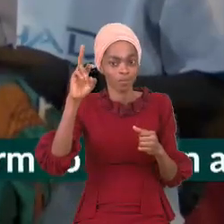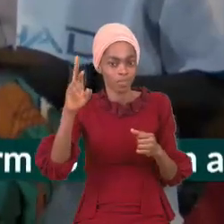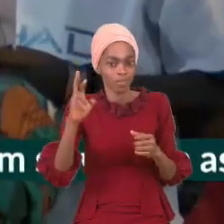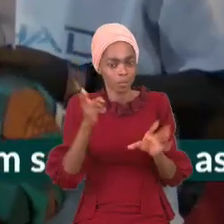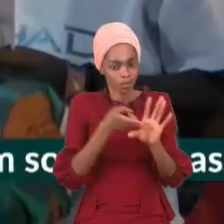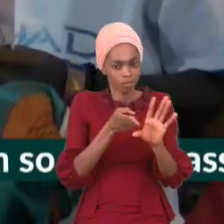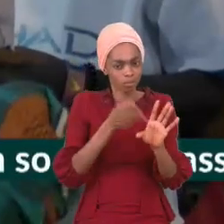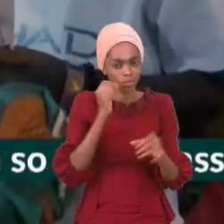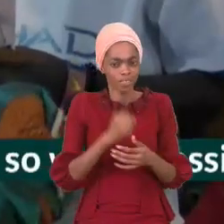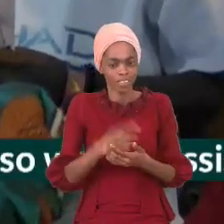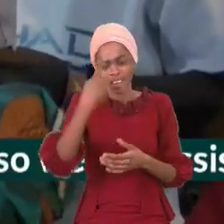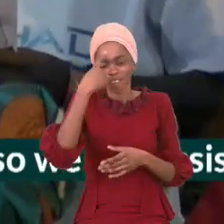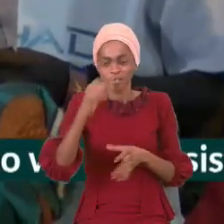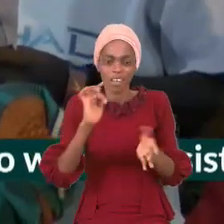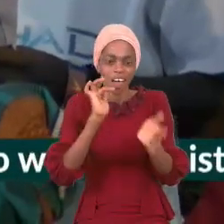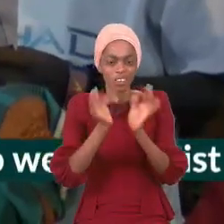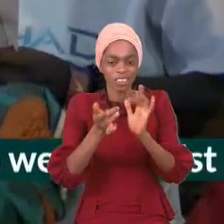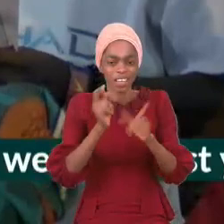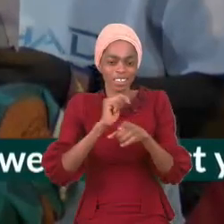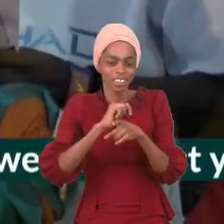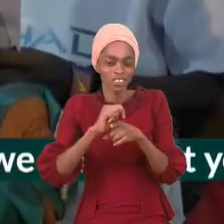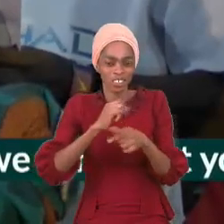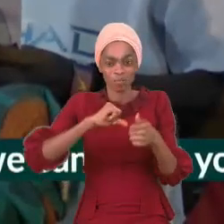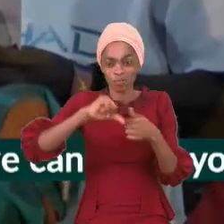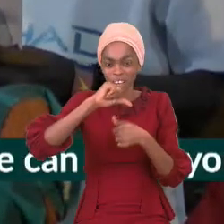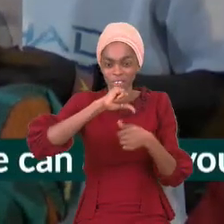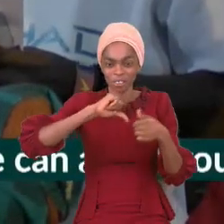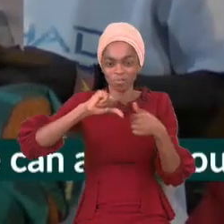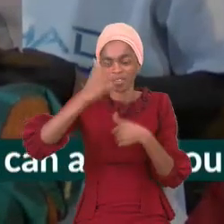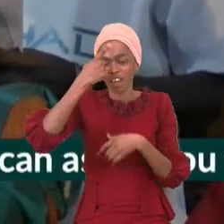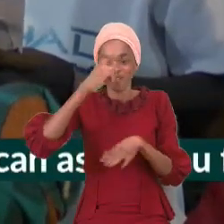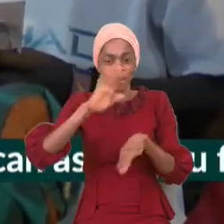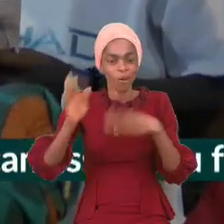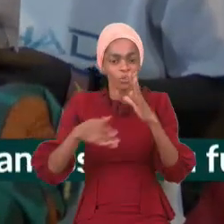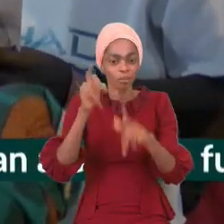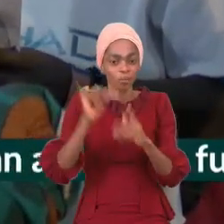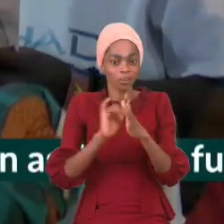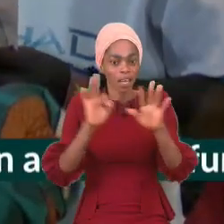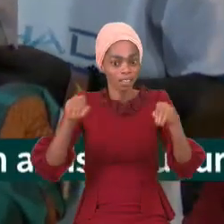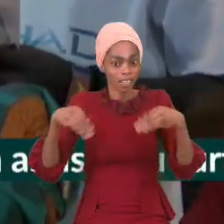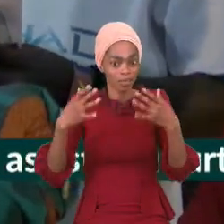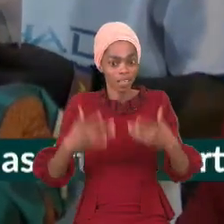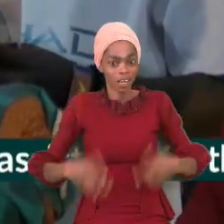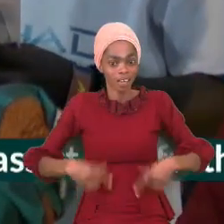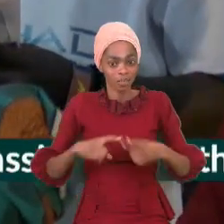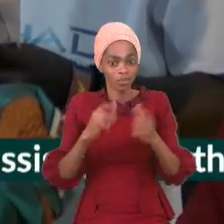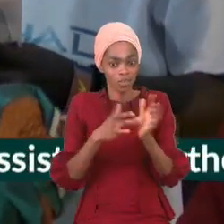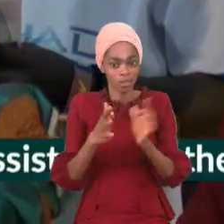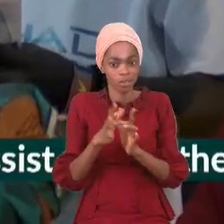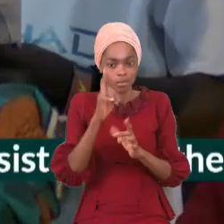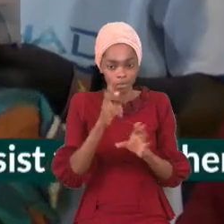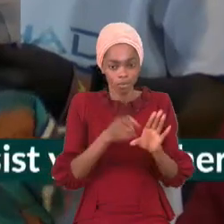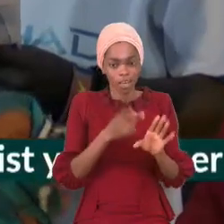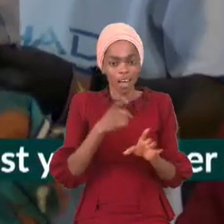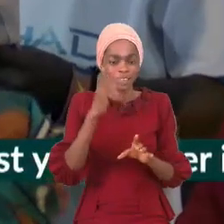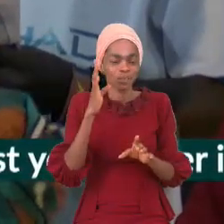one. Yola Believers Banquet will hold at Old Jerry, Popular Street, at